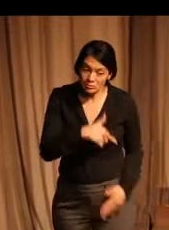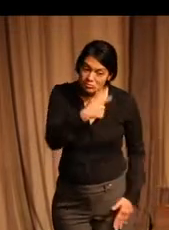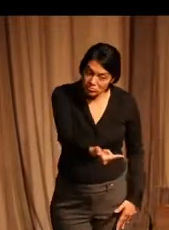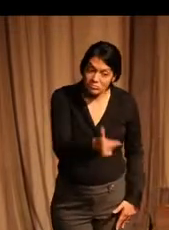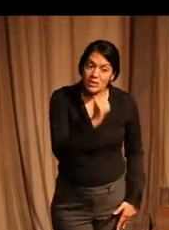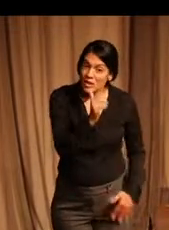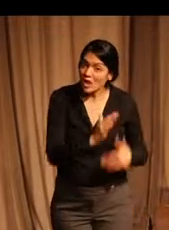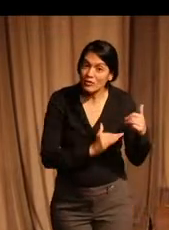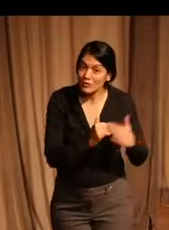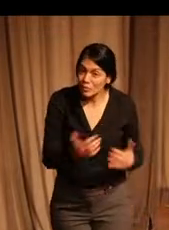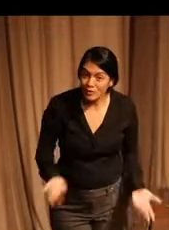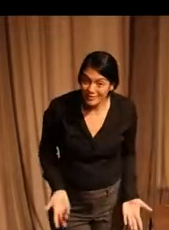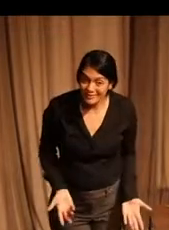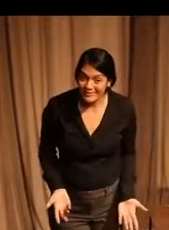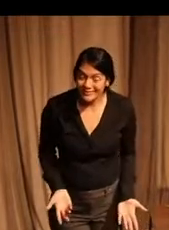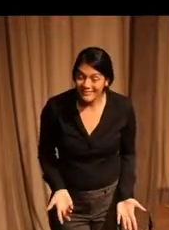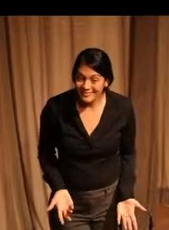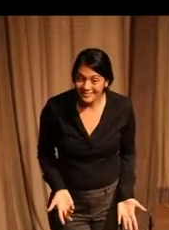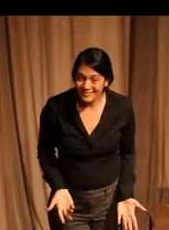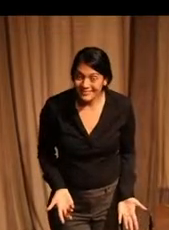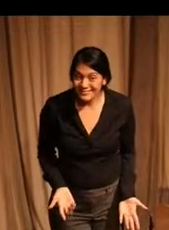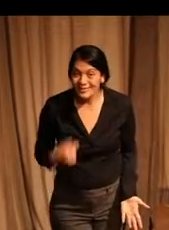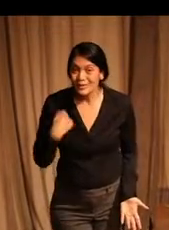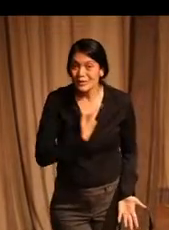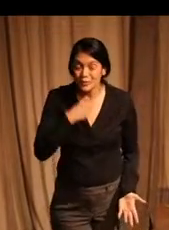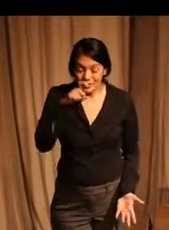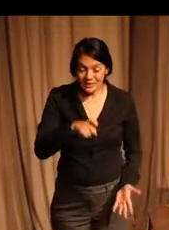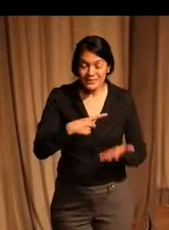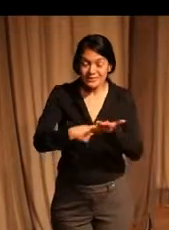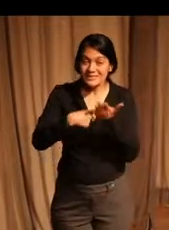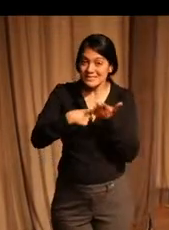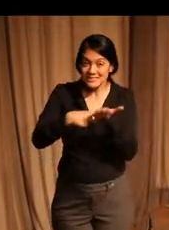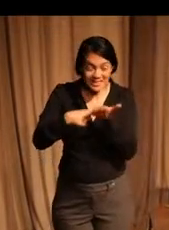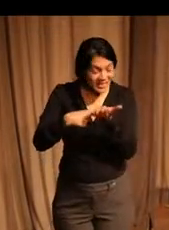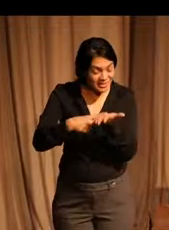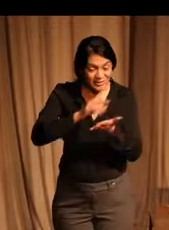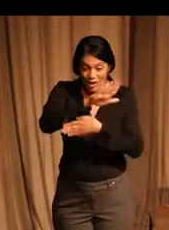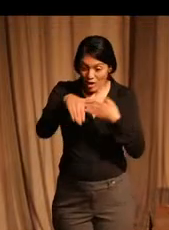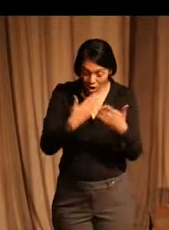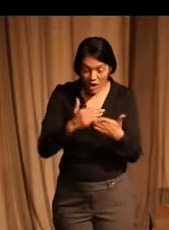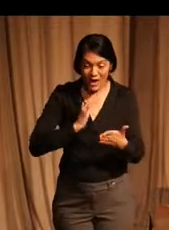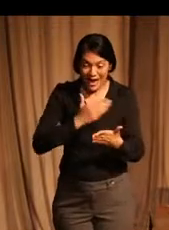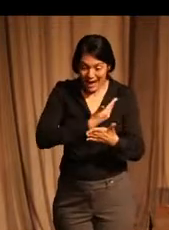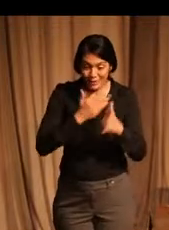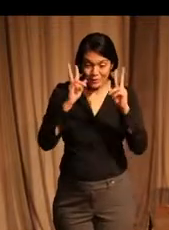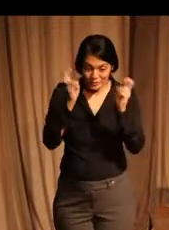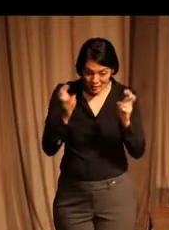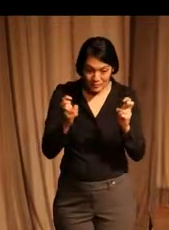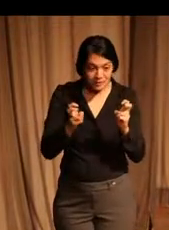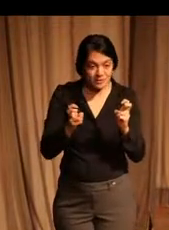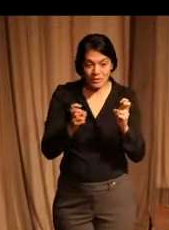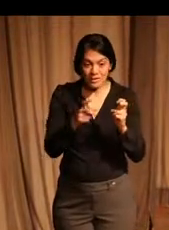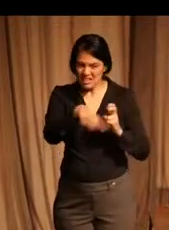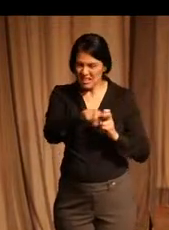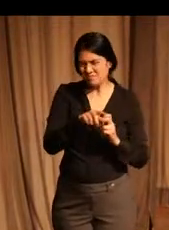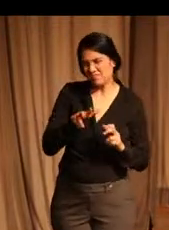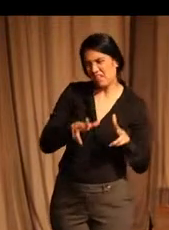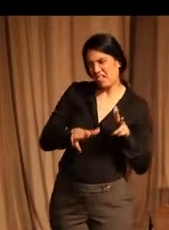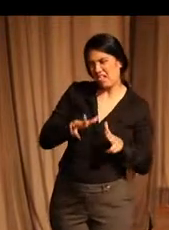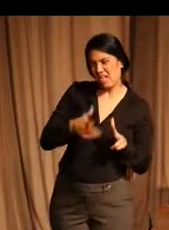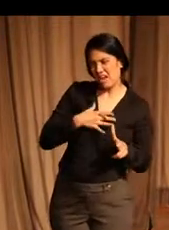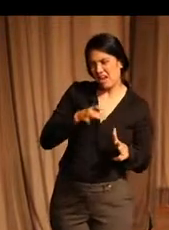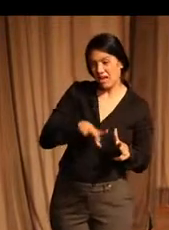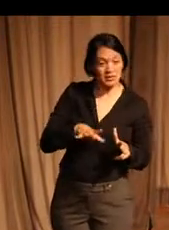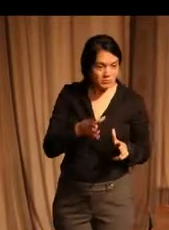So I have lots of feelings about these laws and legislation and all, you know, all of the discourse, right?